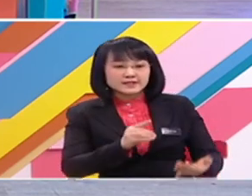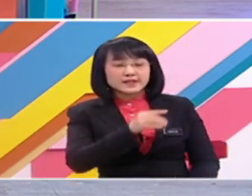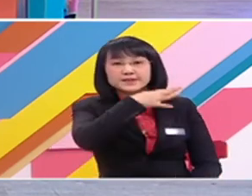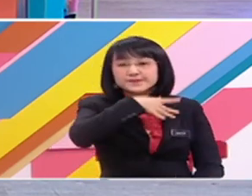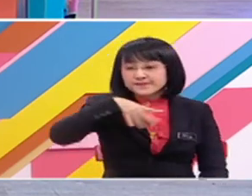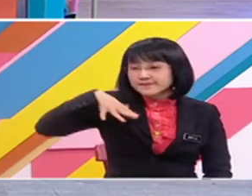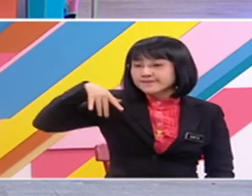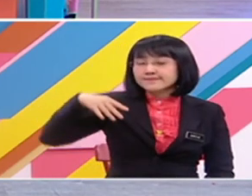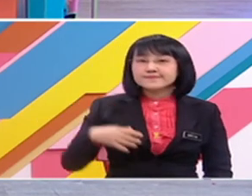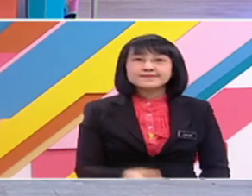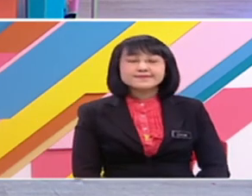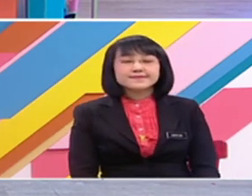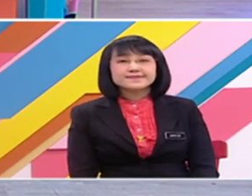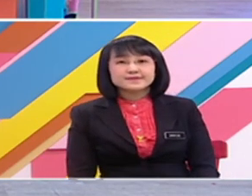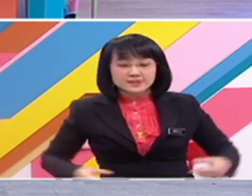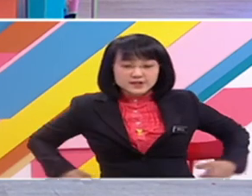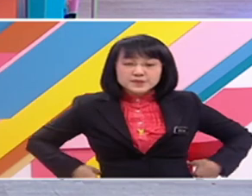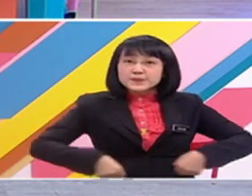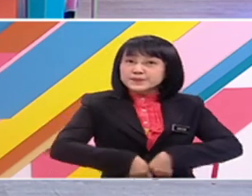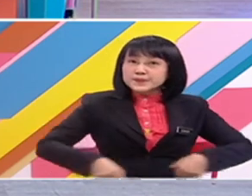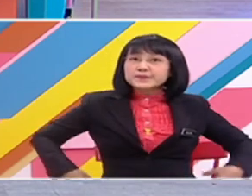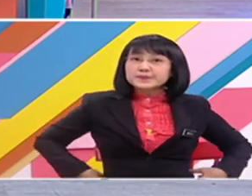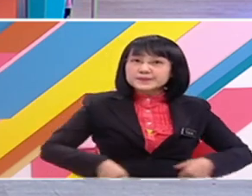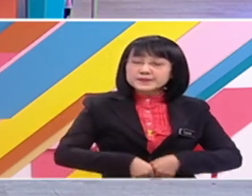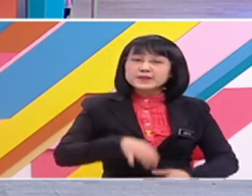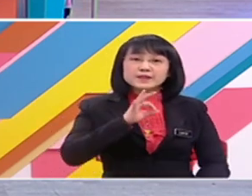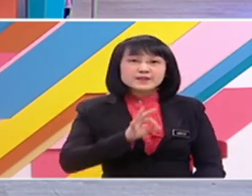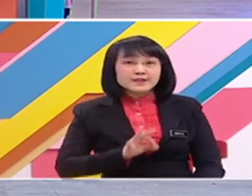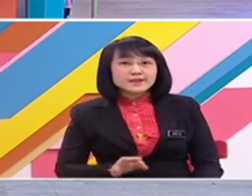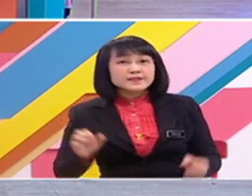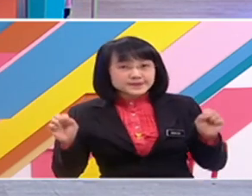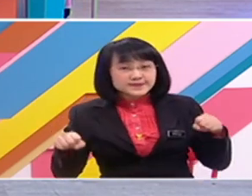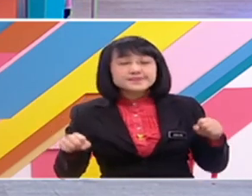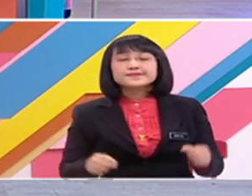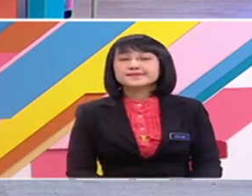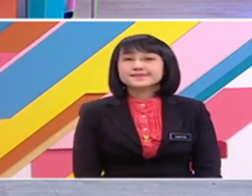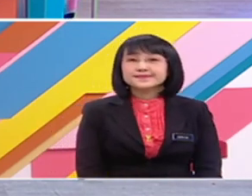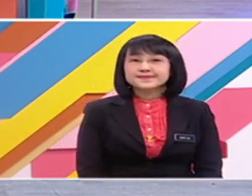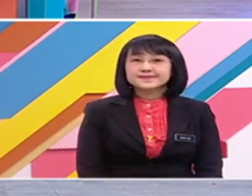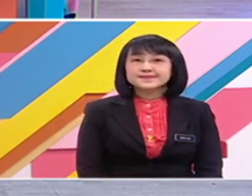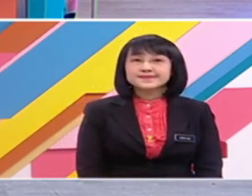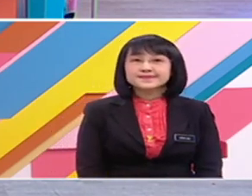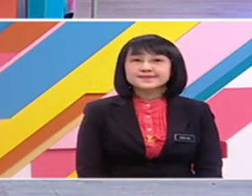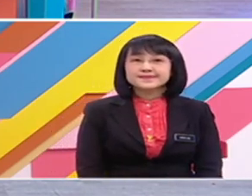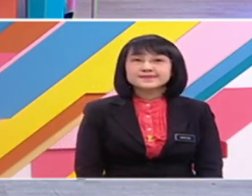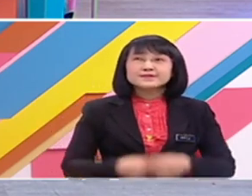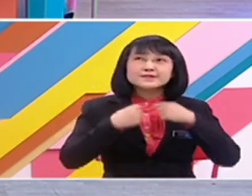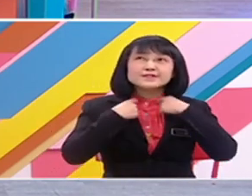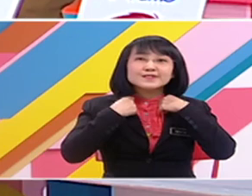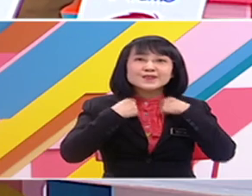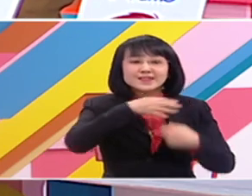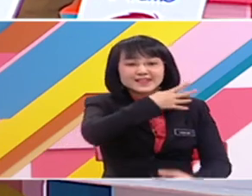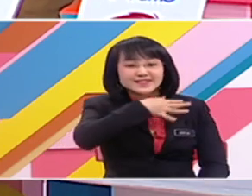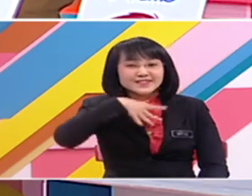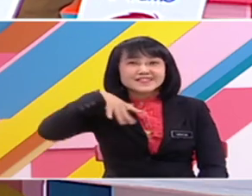frills and also belt, right, teacher? Yeah. Okay. And the button. And can you the see the button? And the collar is a bit special. Yes.